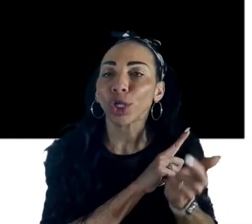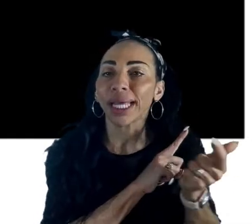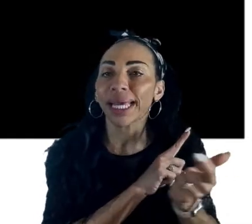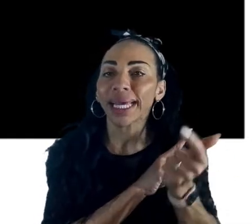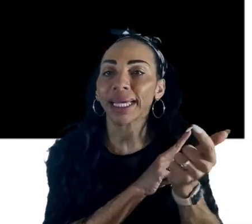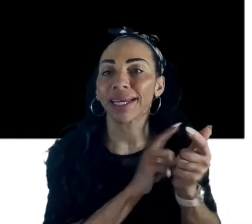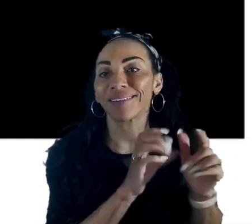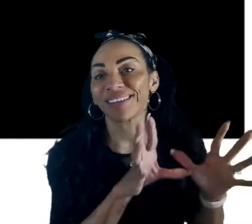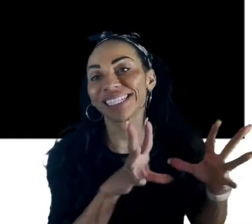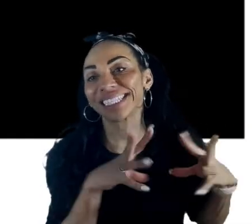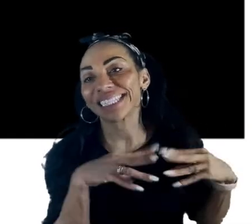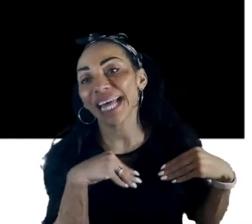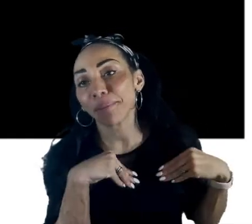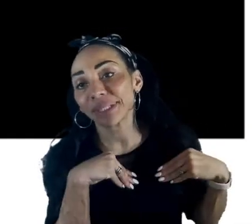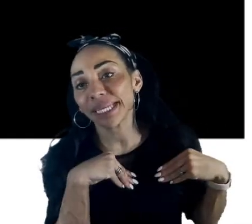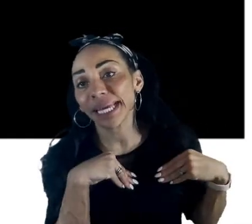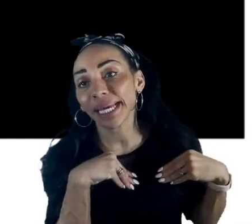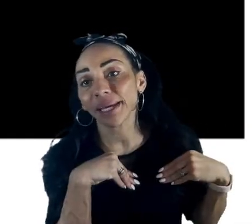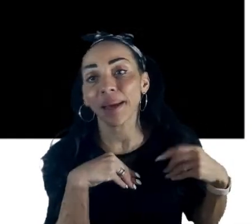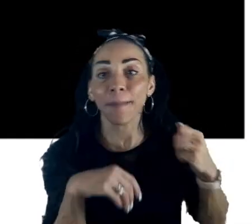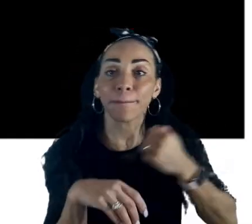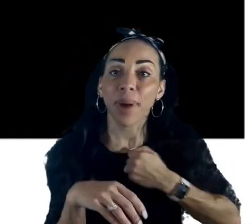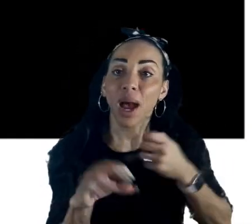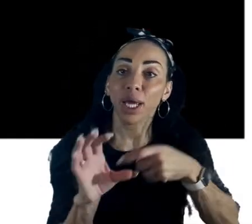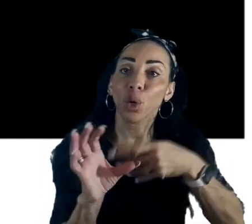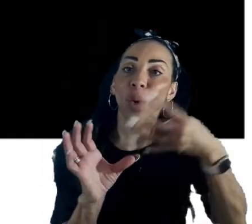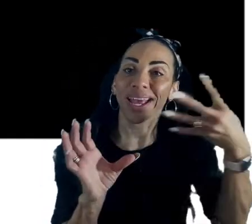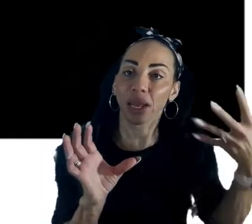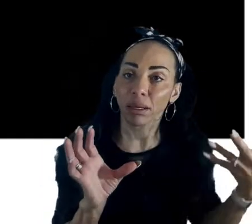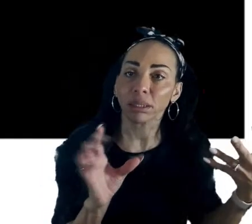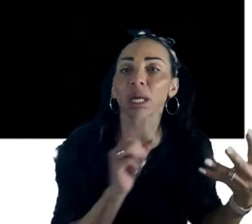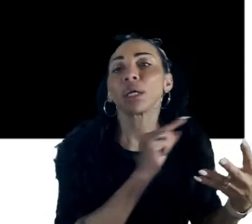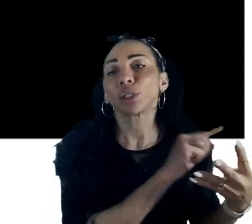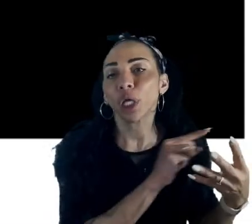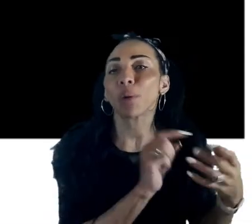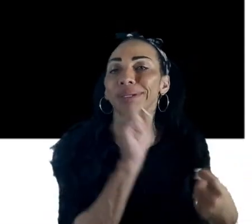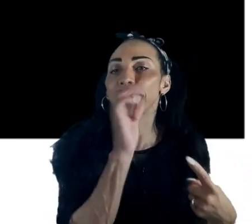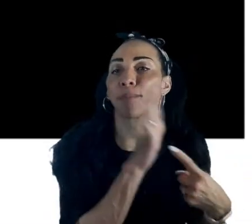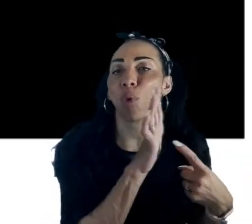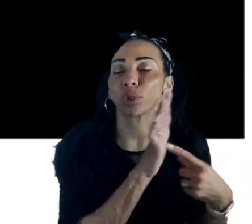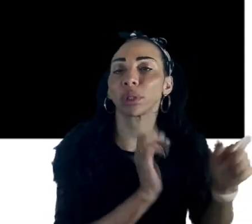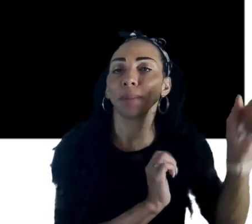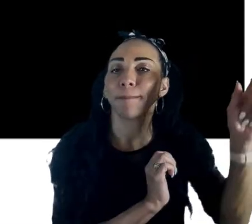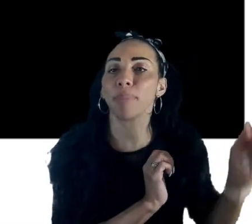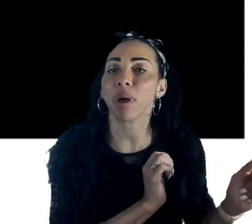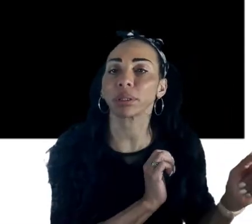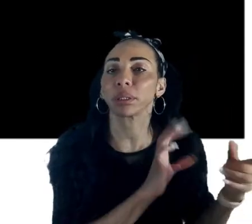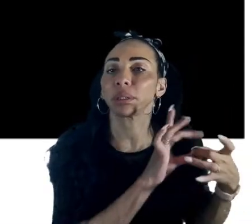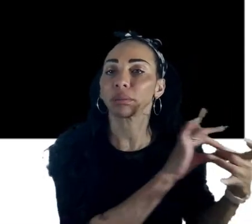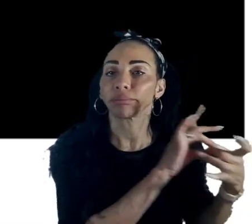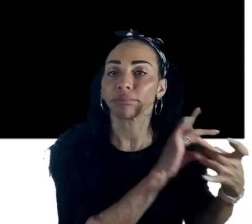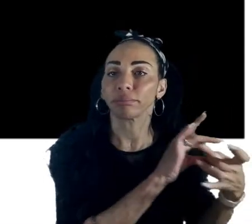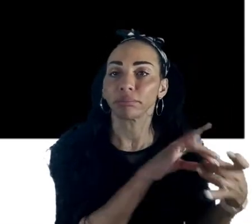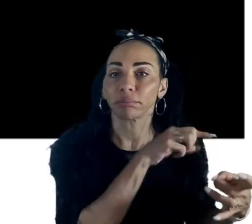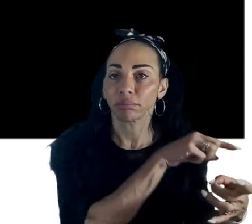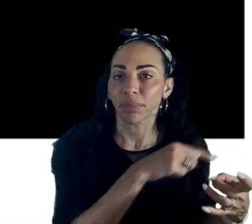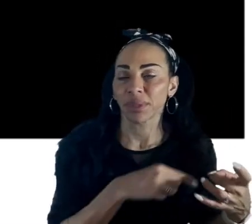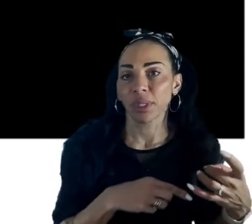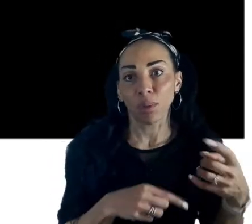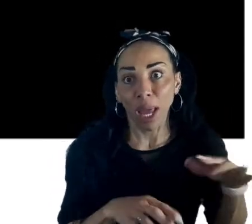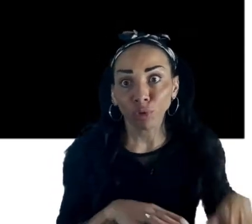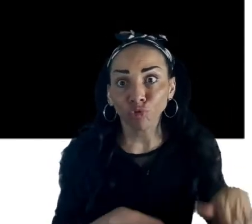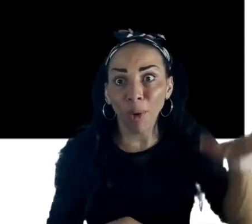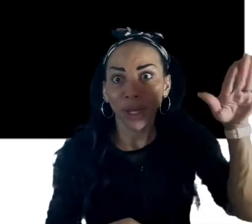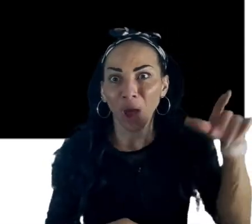like he was a very important person to work with. So as a child growing up, he'd often say homophobic things,